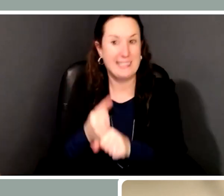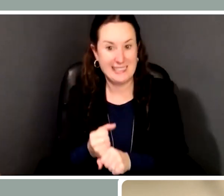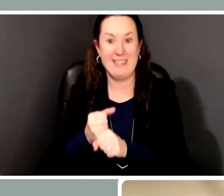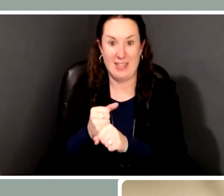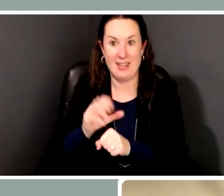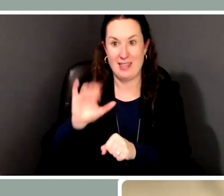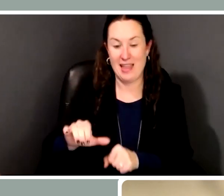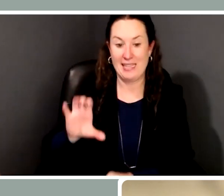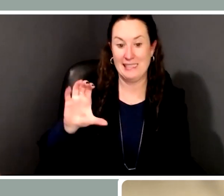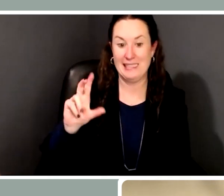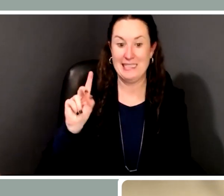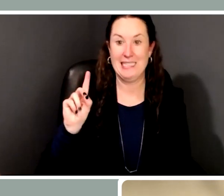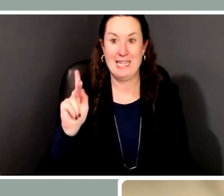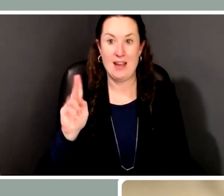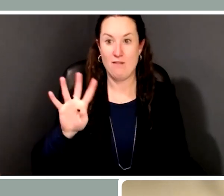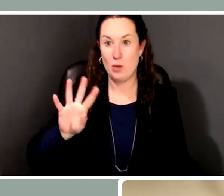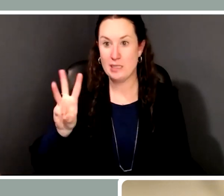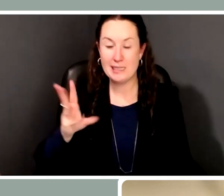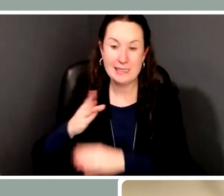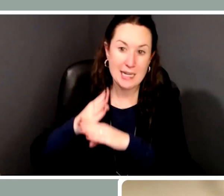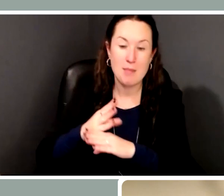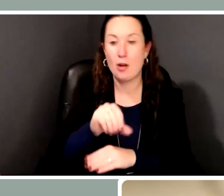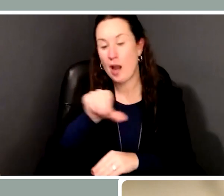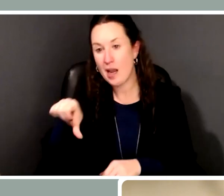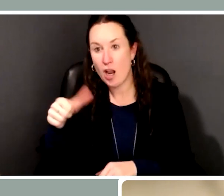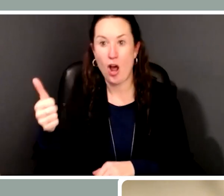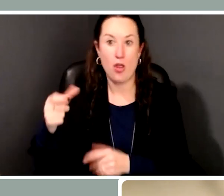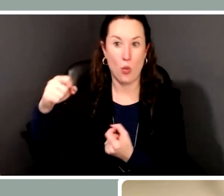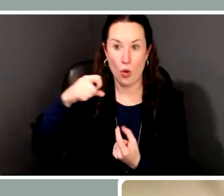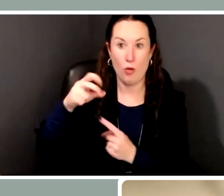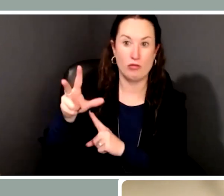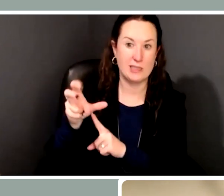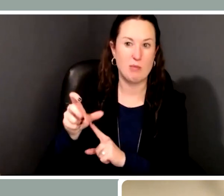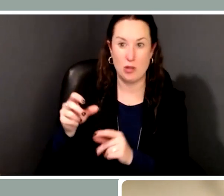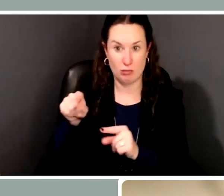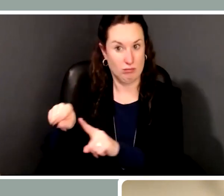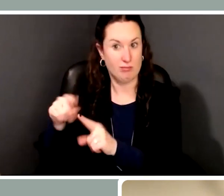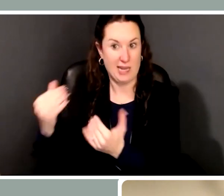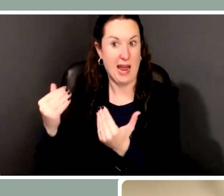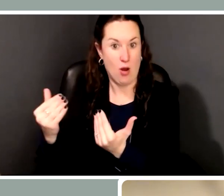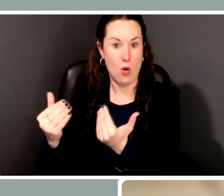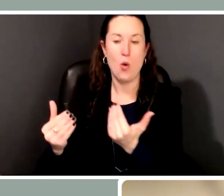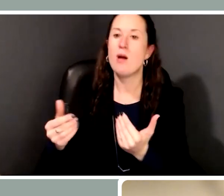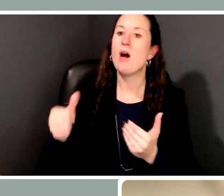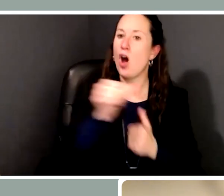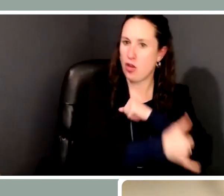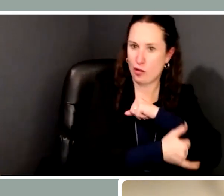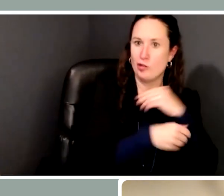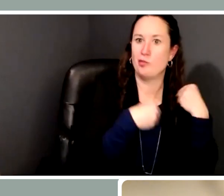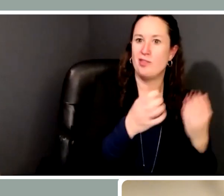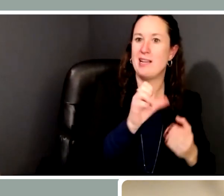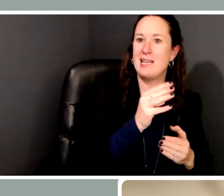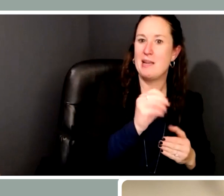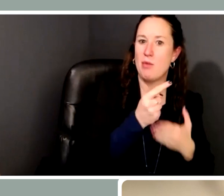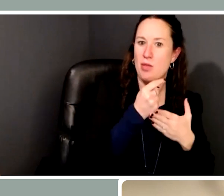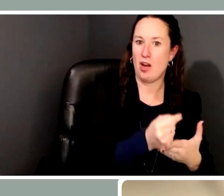CDK4/6 inhibitor. But there's lots of countries where they always did chemotherapy first because they thought it was more aggressive and it would work better. And this trial was a really